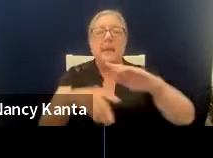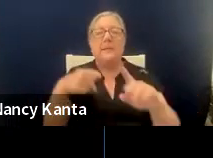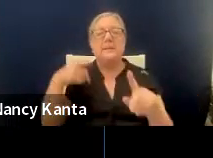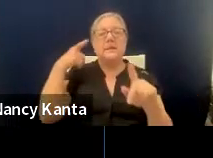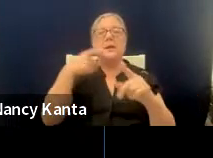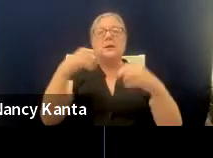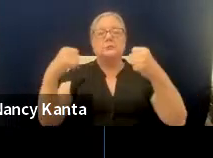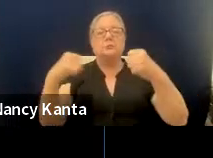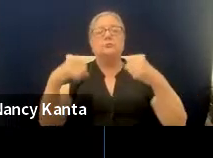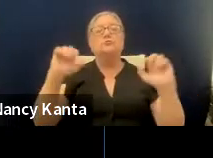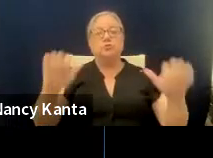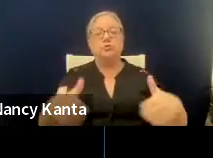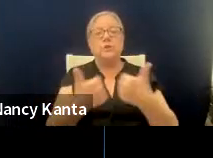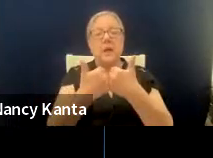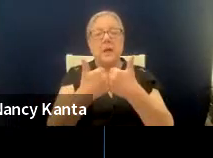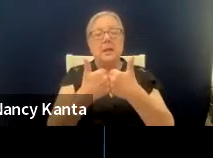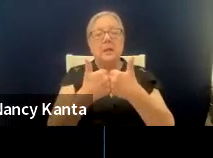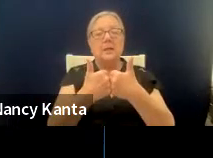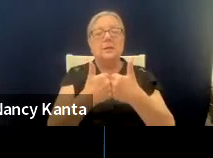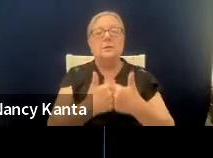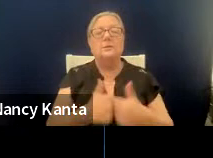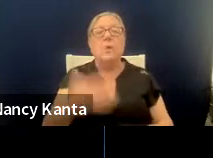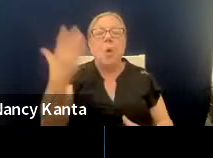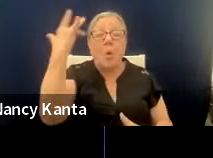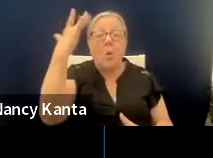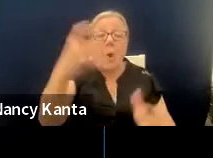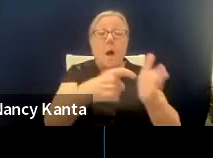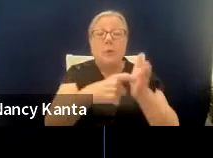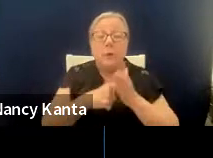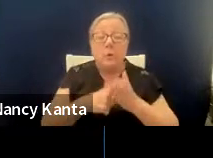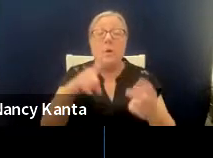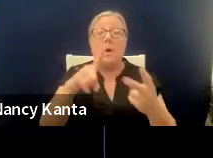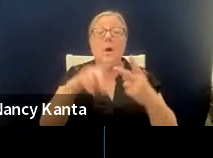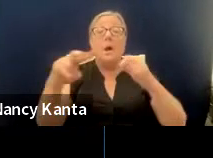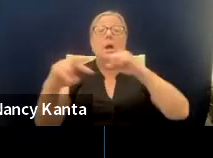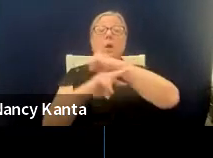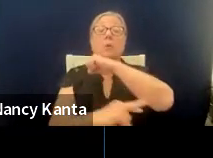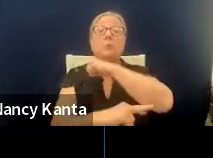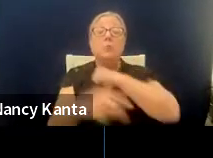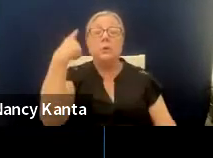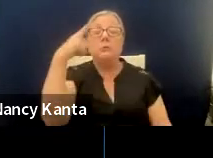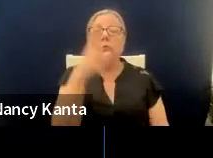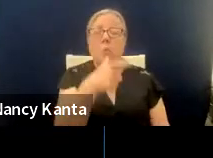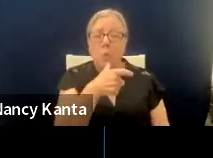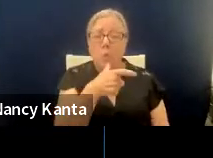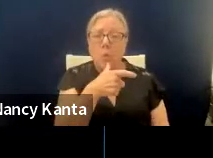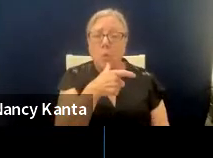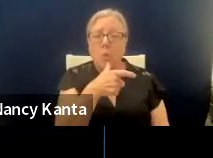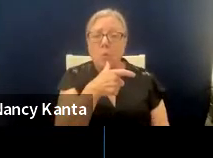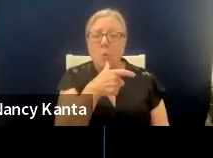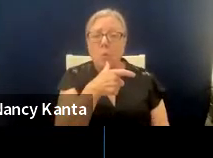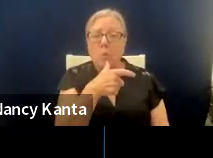it required and who is it for? In short, we have to first think of people and then think of object.